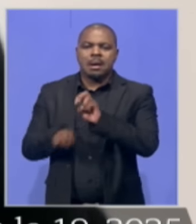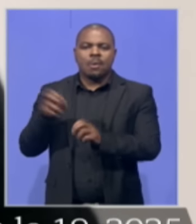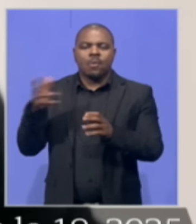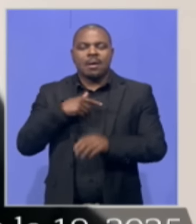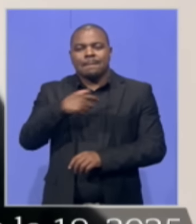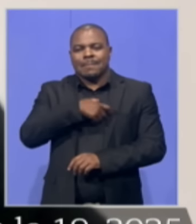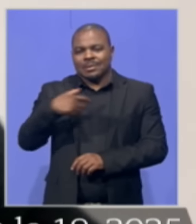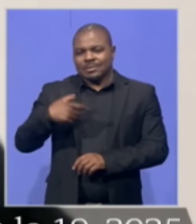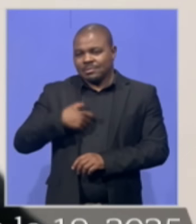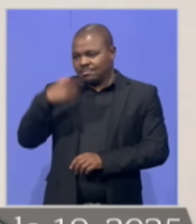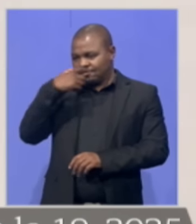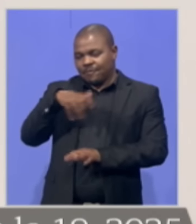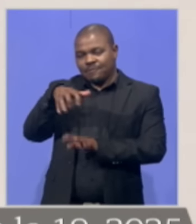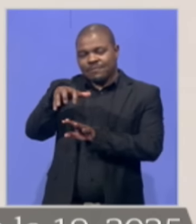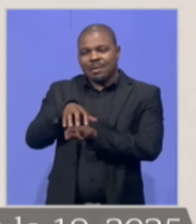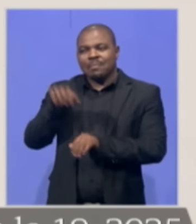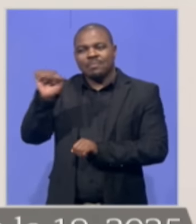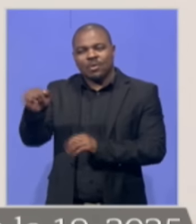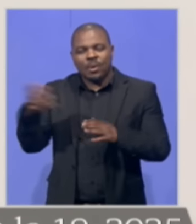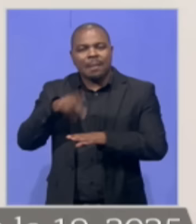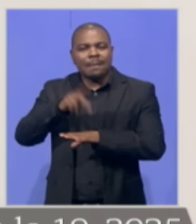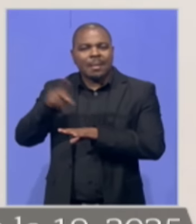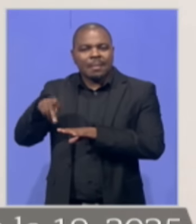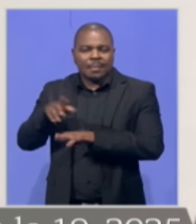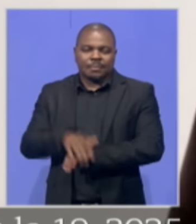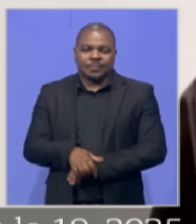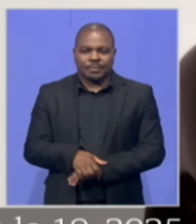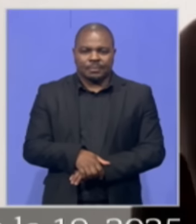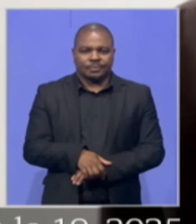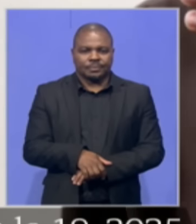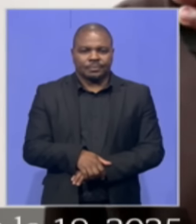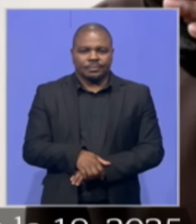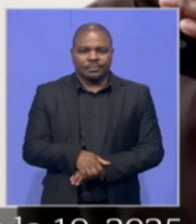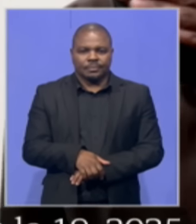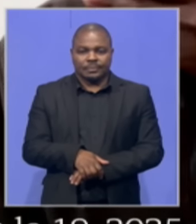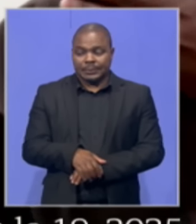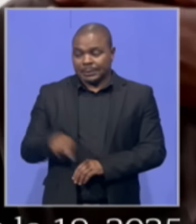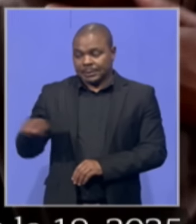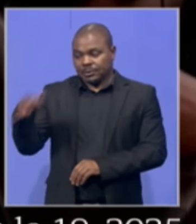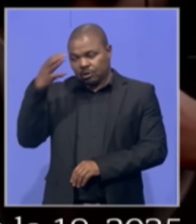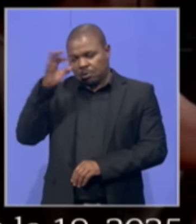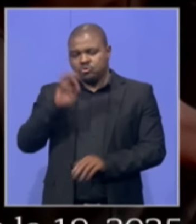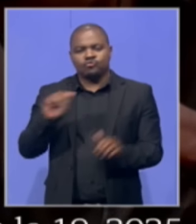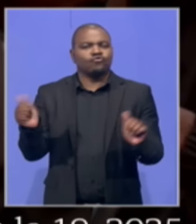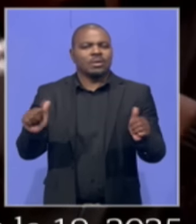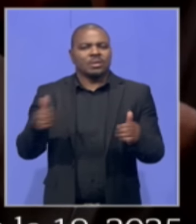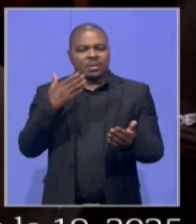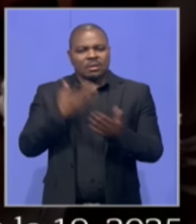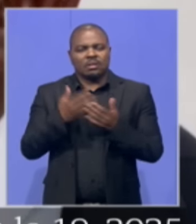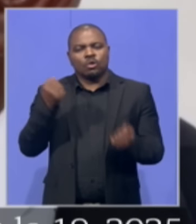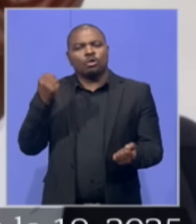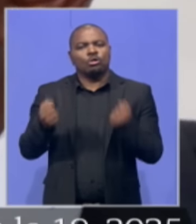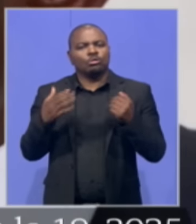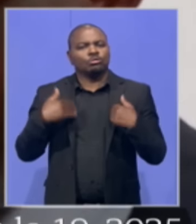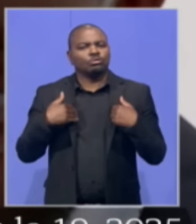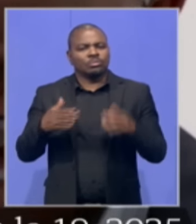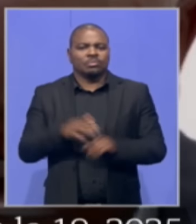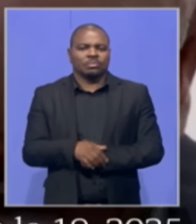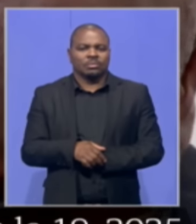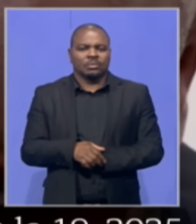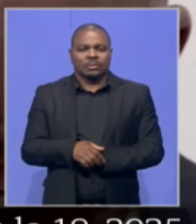ya ga Presidente Cyril Ramaphosa ya Phalaphala. The state is ready that the matter can be set down for trial.